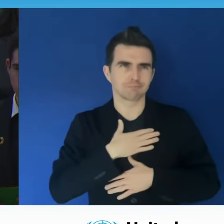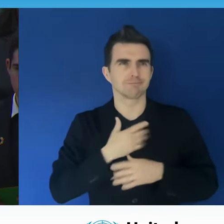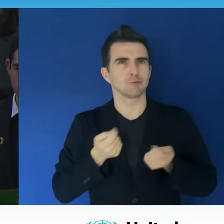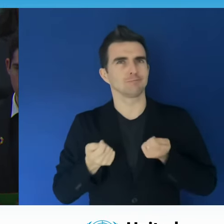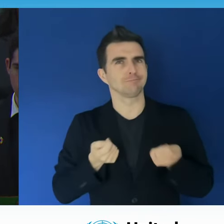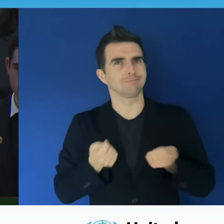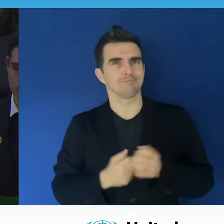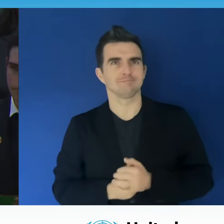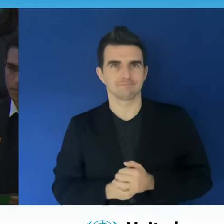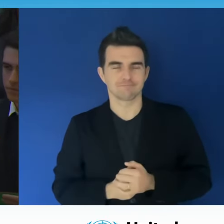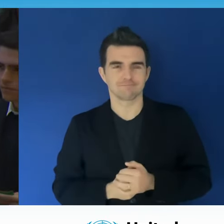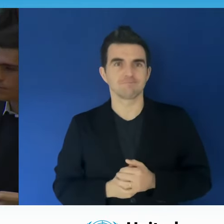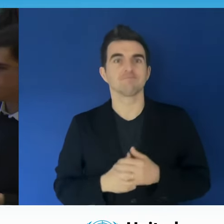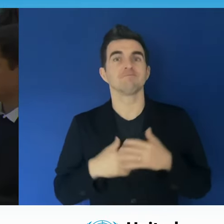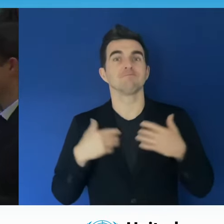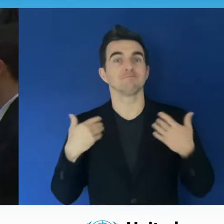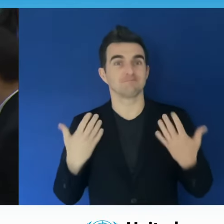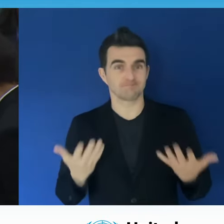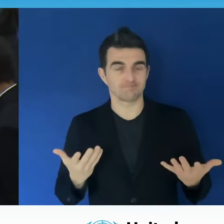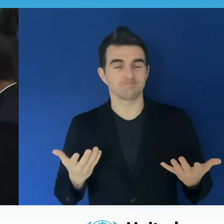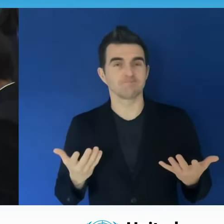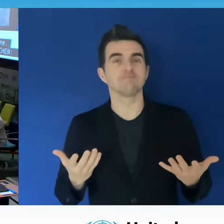the opening remarks.